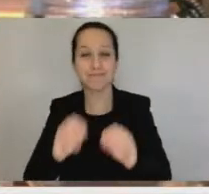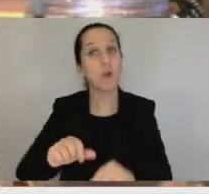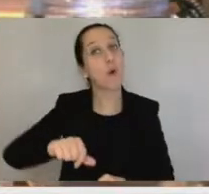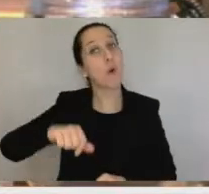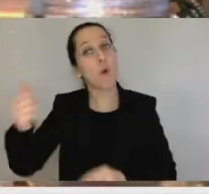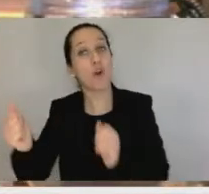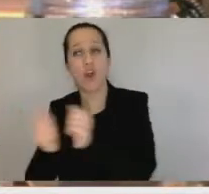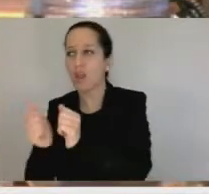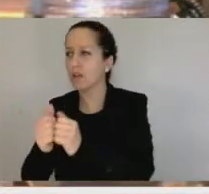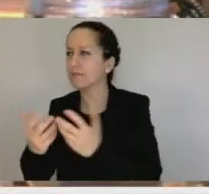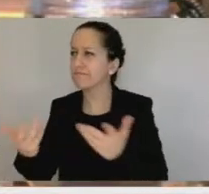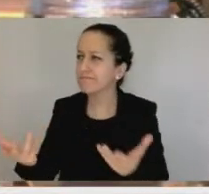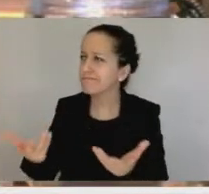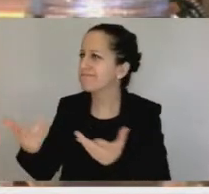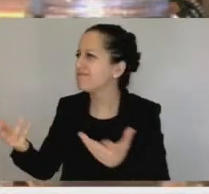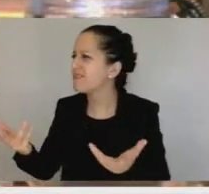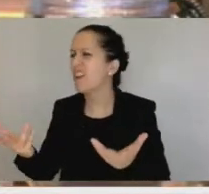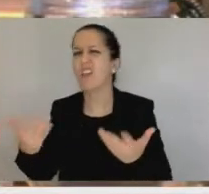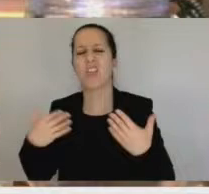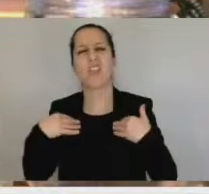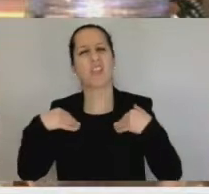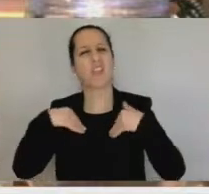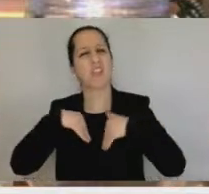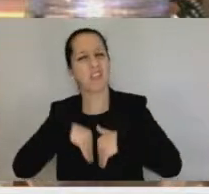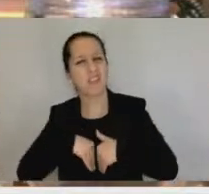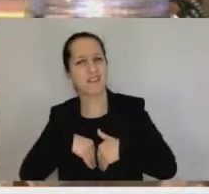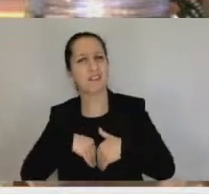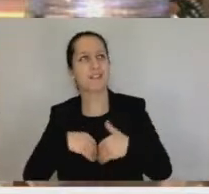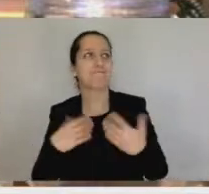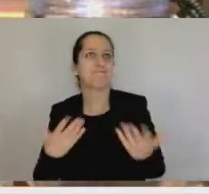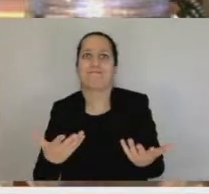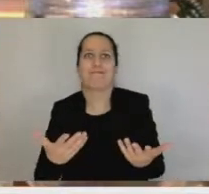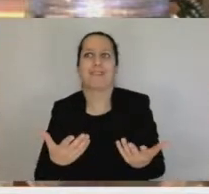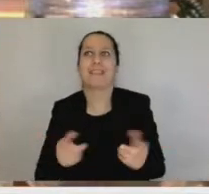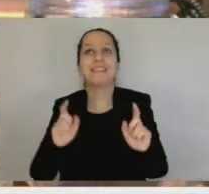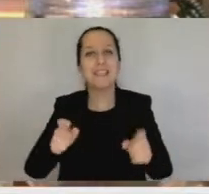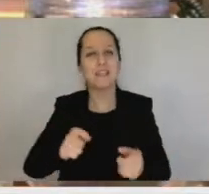respond as they should. So there's a big difficulty in